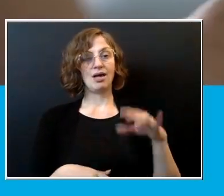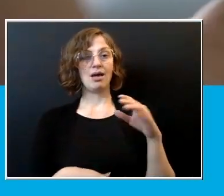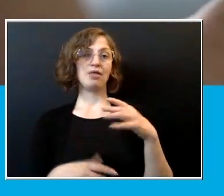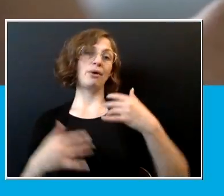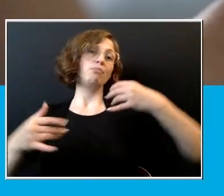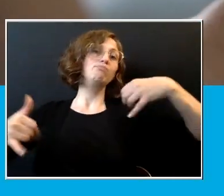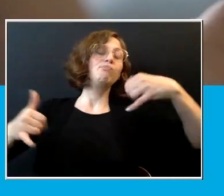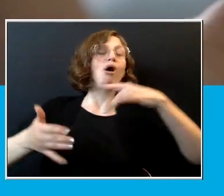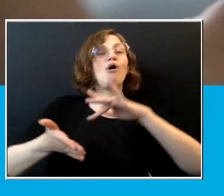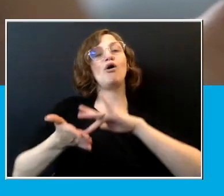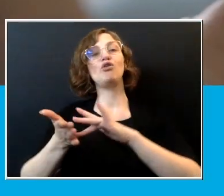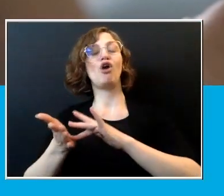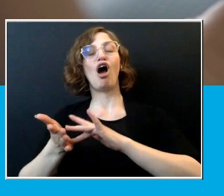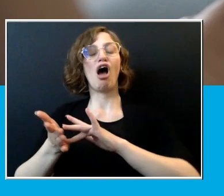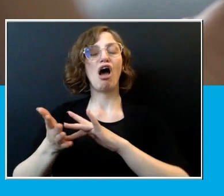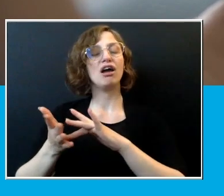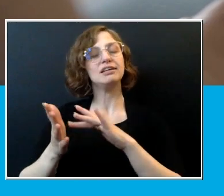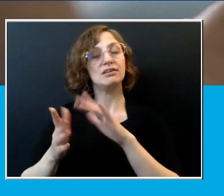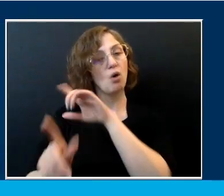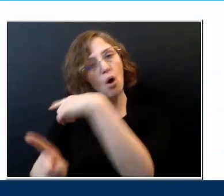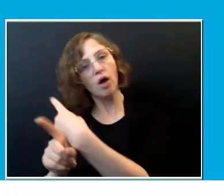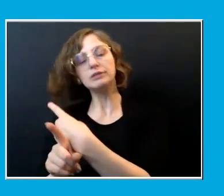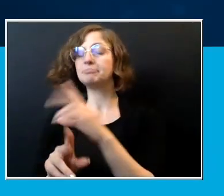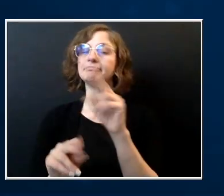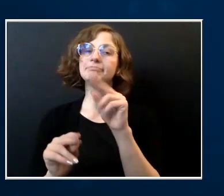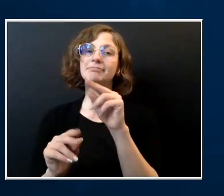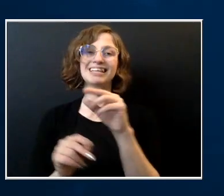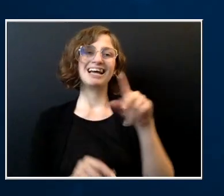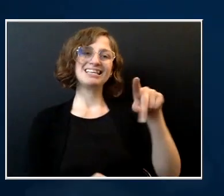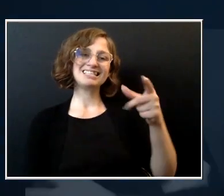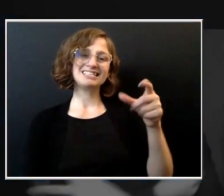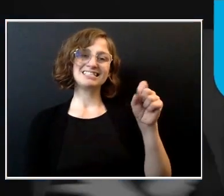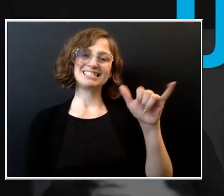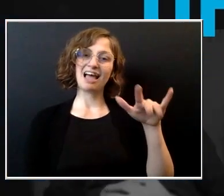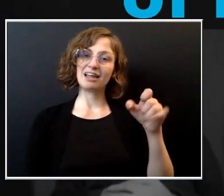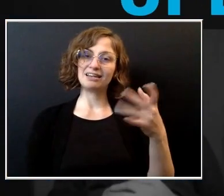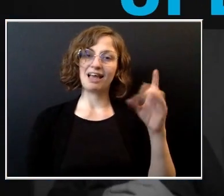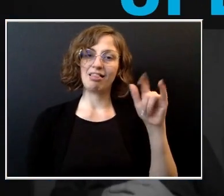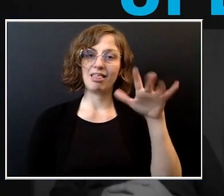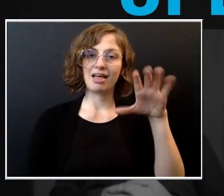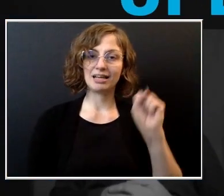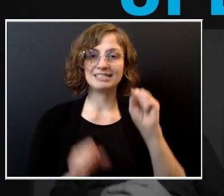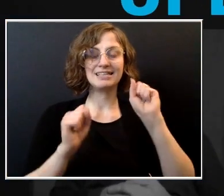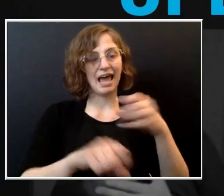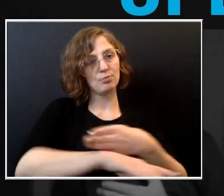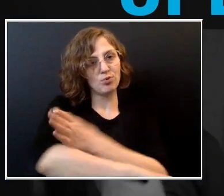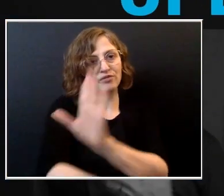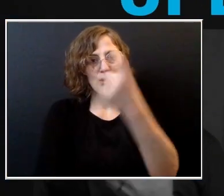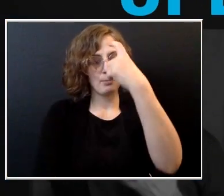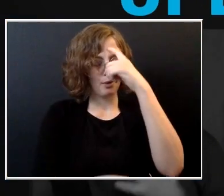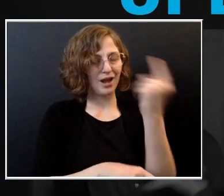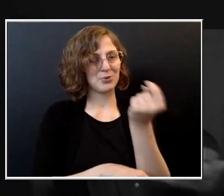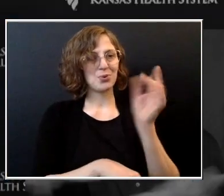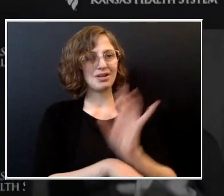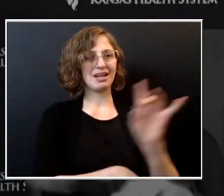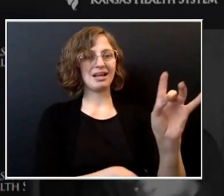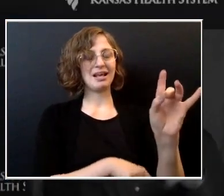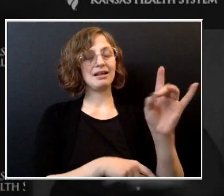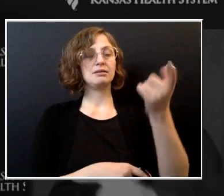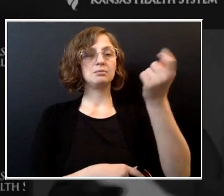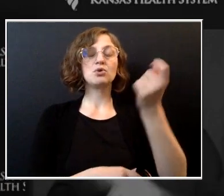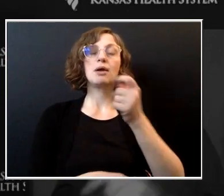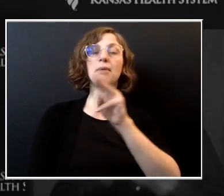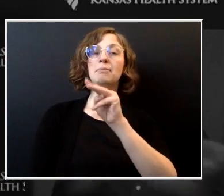how psychedelics can change brains for the better. Tuesday at 8. Subscribe to our Morning Medical Update and